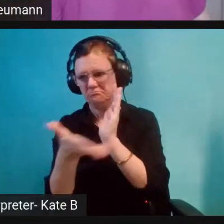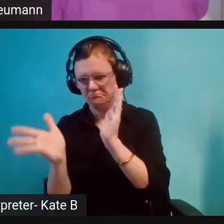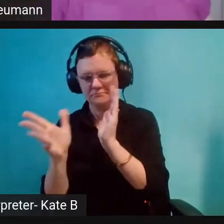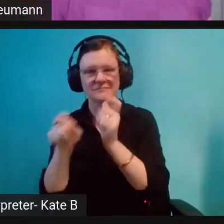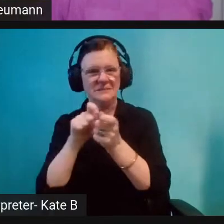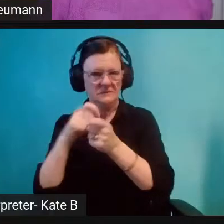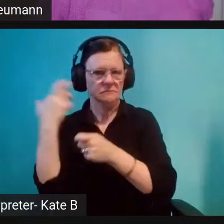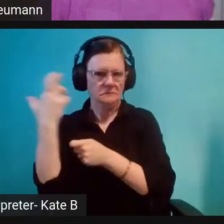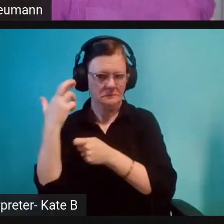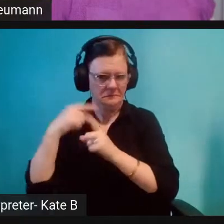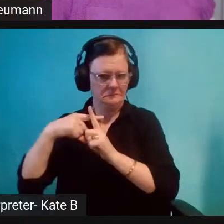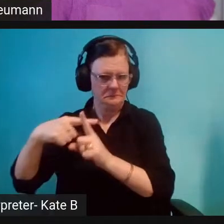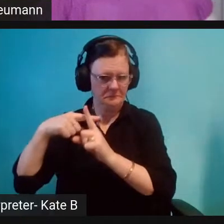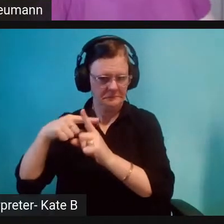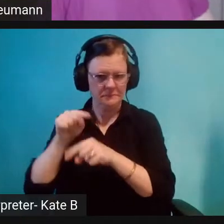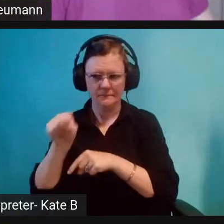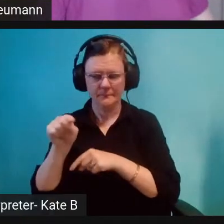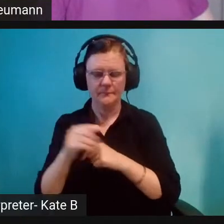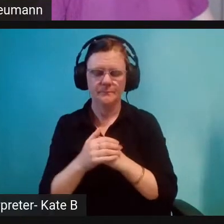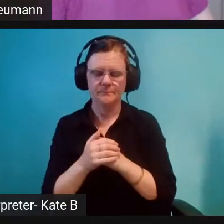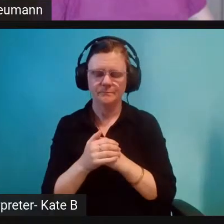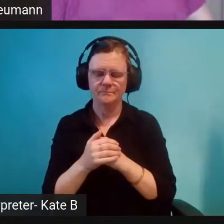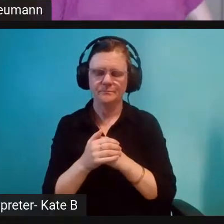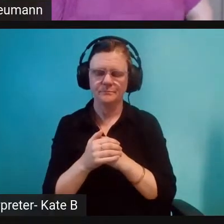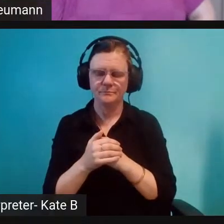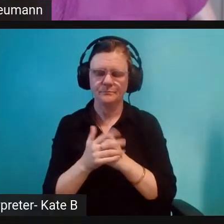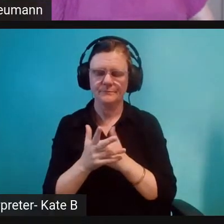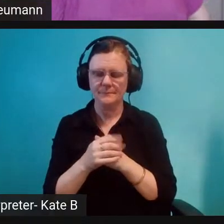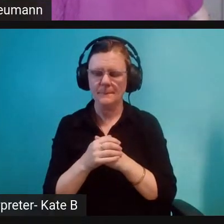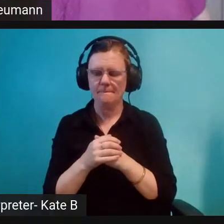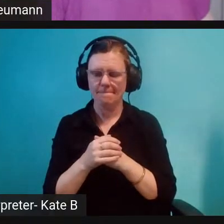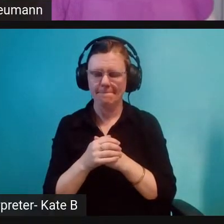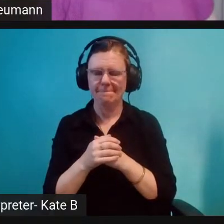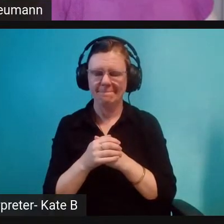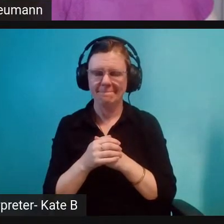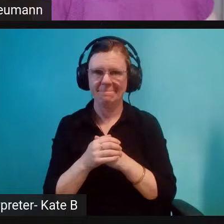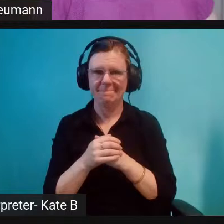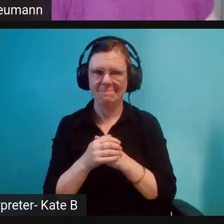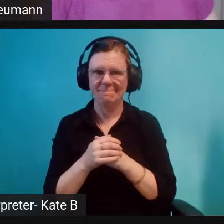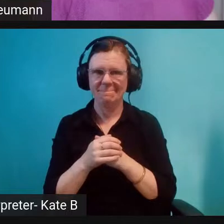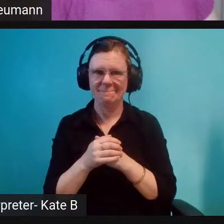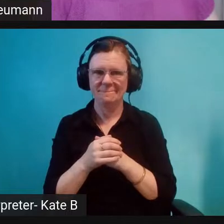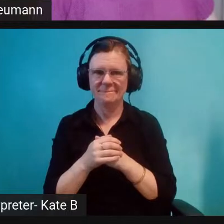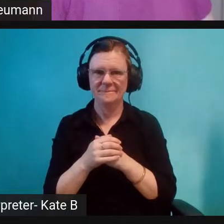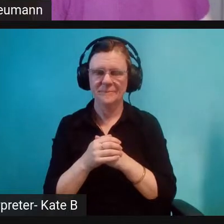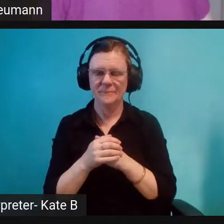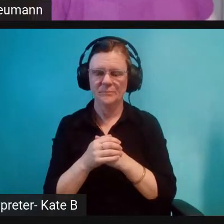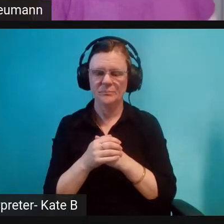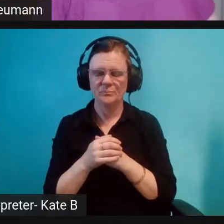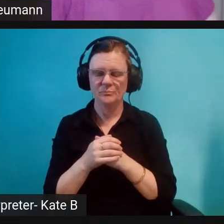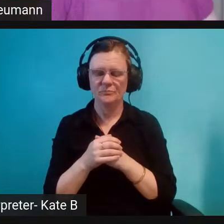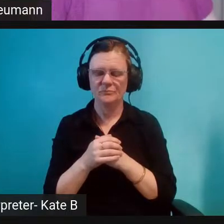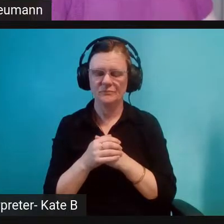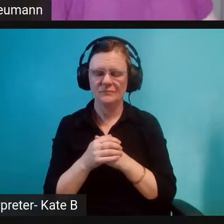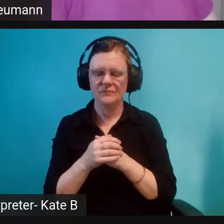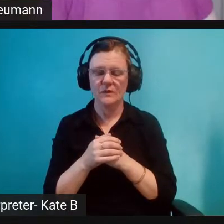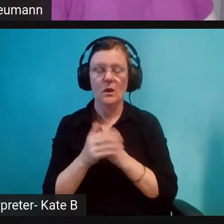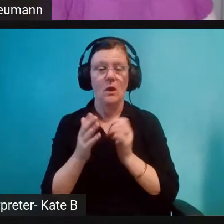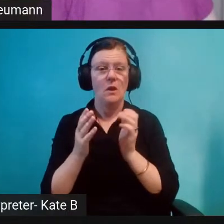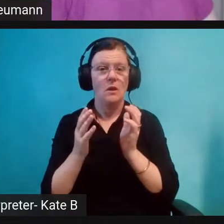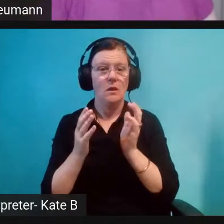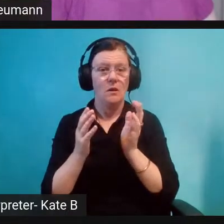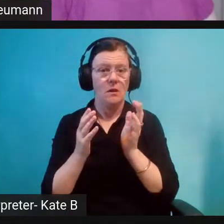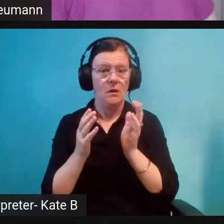specific reasons, because so frequently the first people that families will